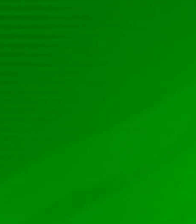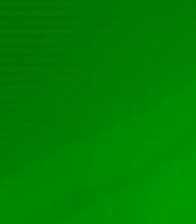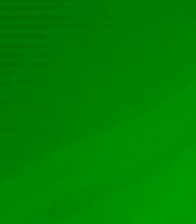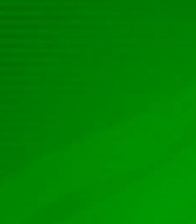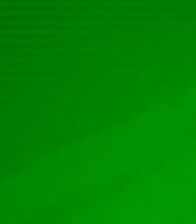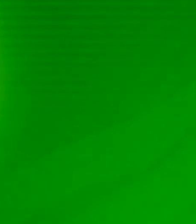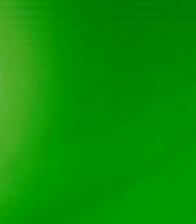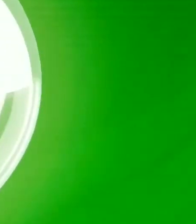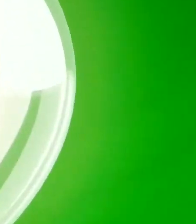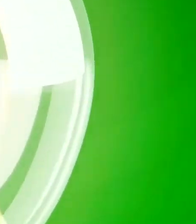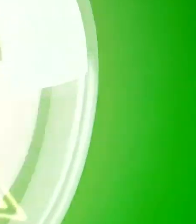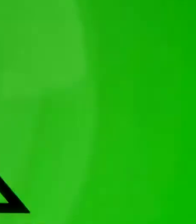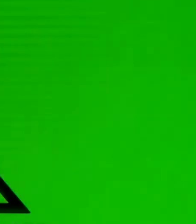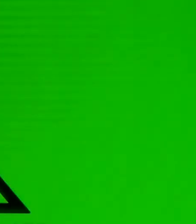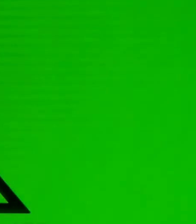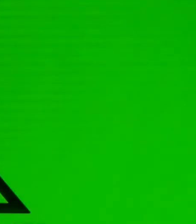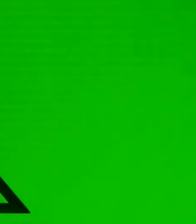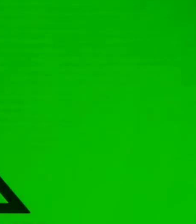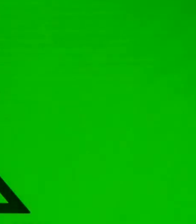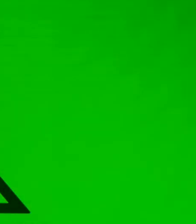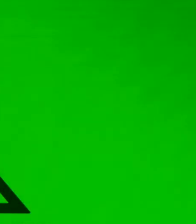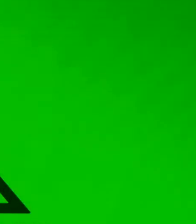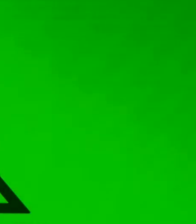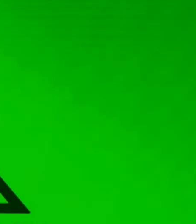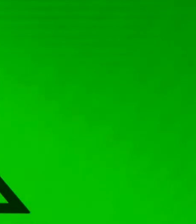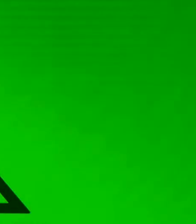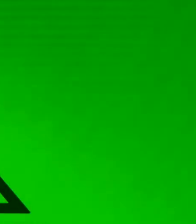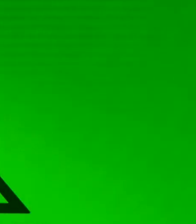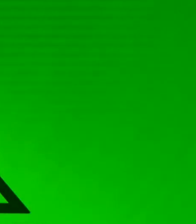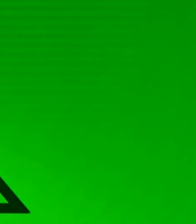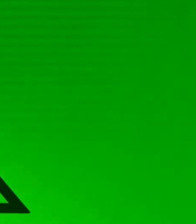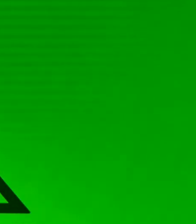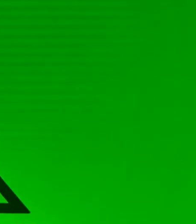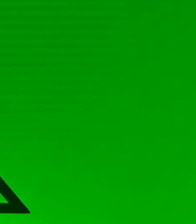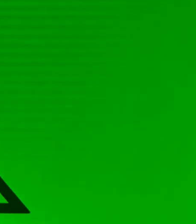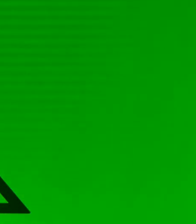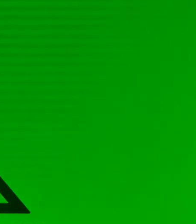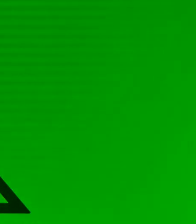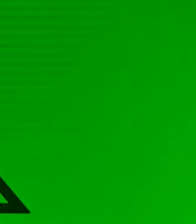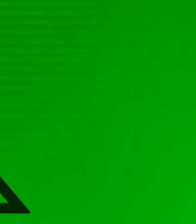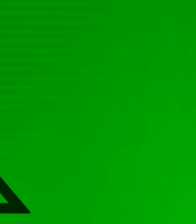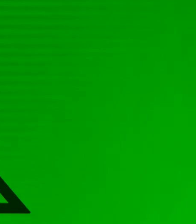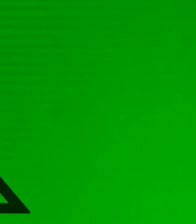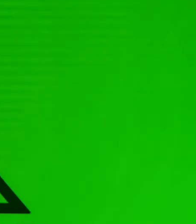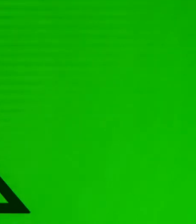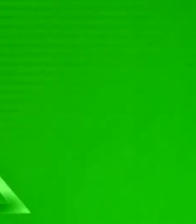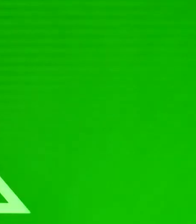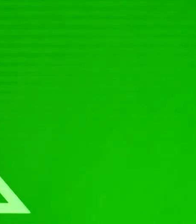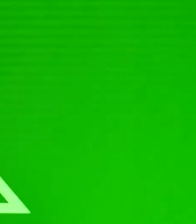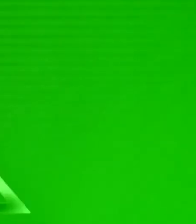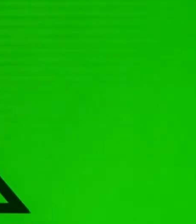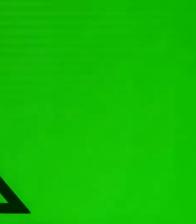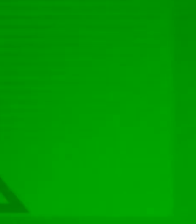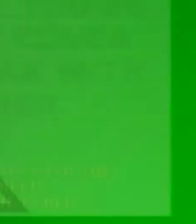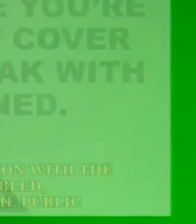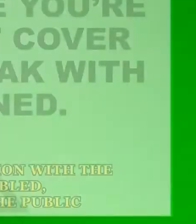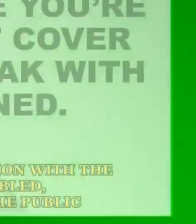tip of the day is brought to you by Cooperators General Insurance Company Limited. Insurance the way you want it to